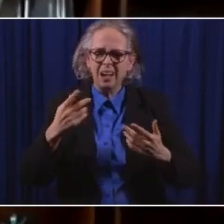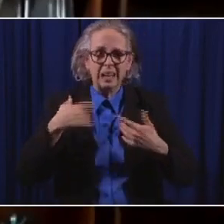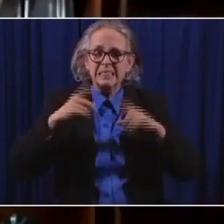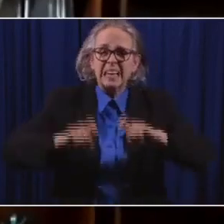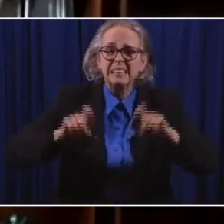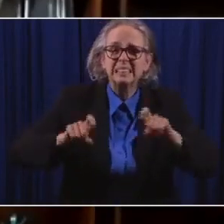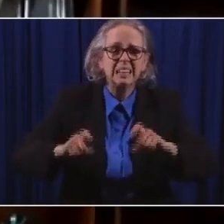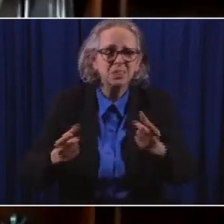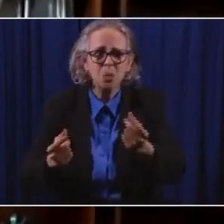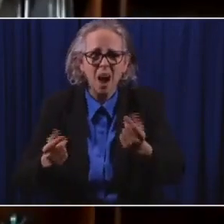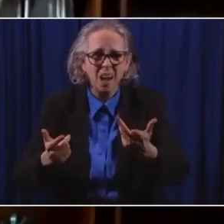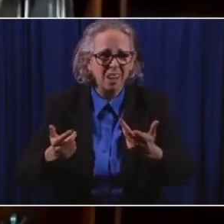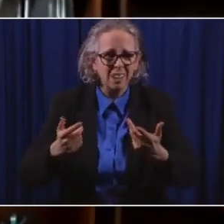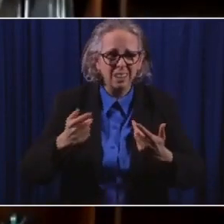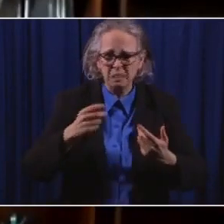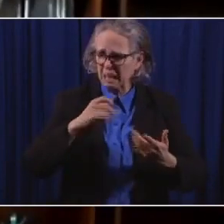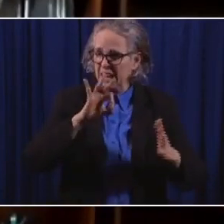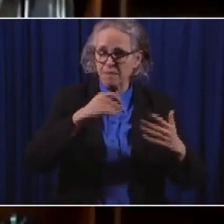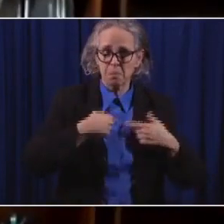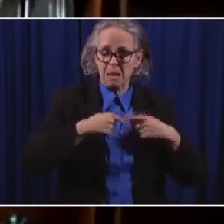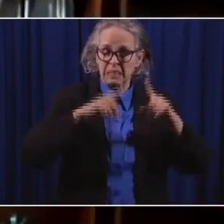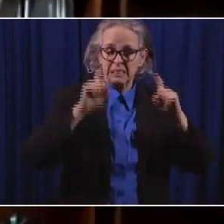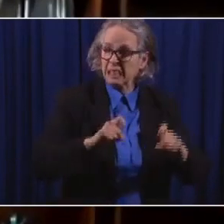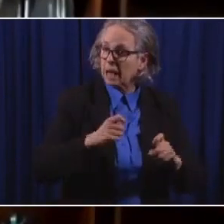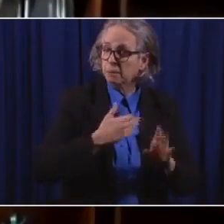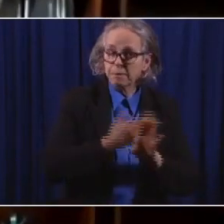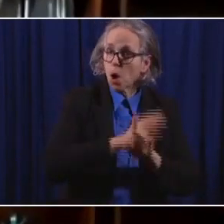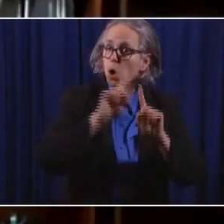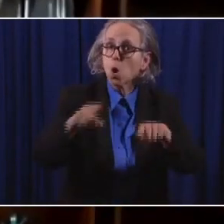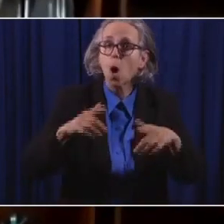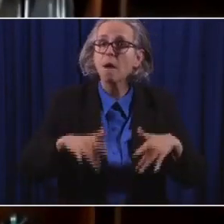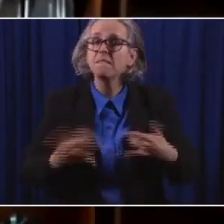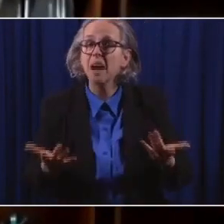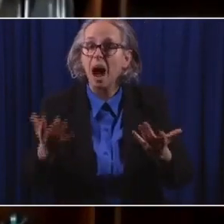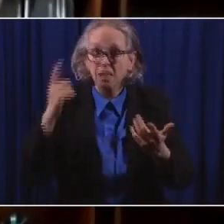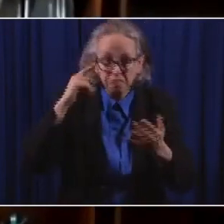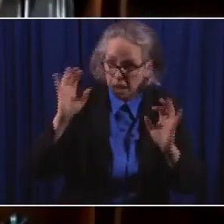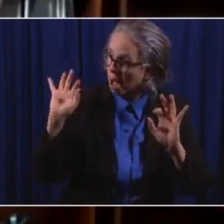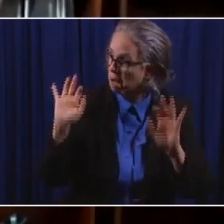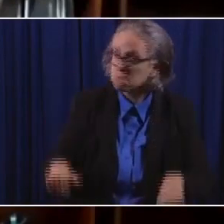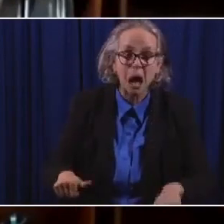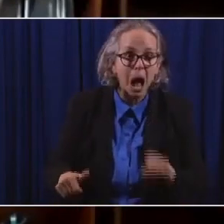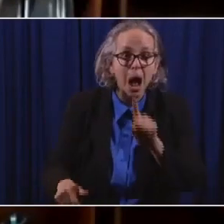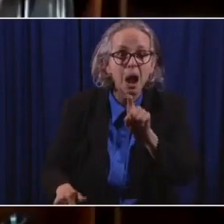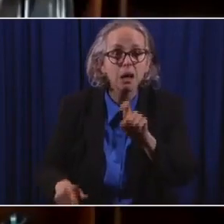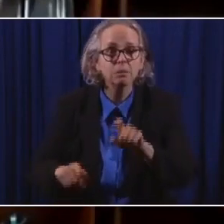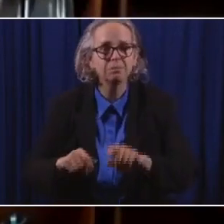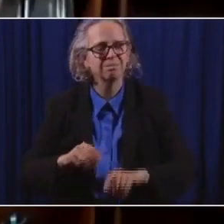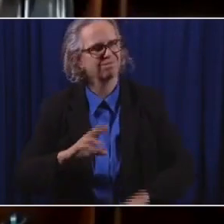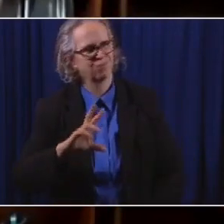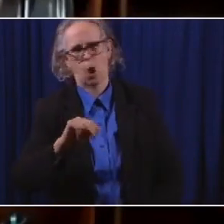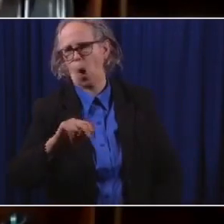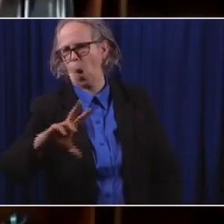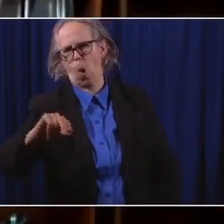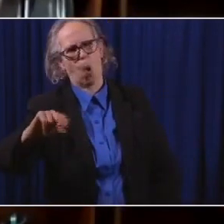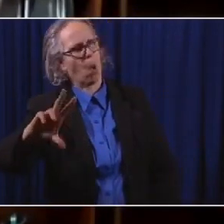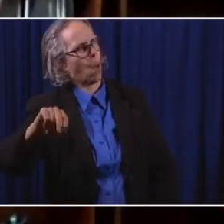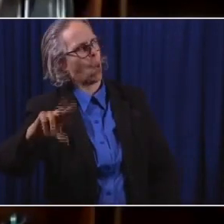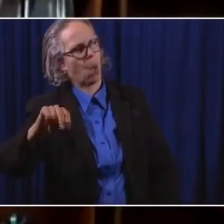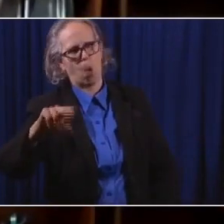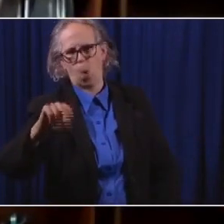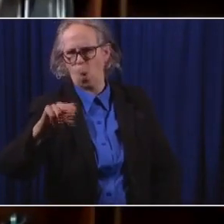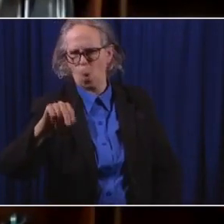not you are negative before an event, but it's also not a reassurance. I could be tested today and be negative and then